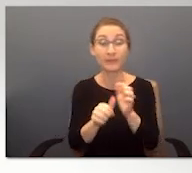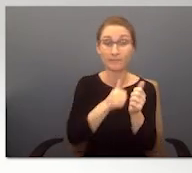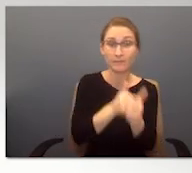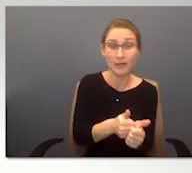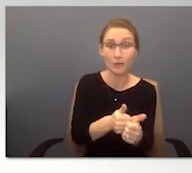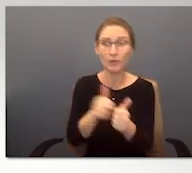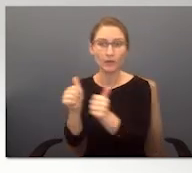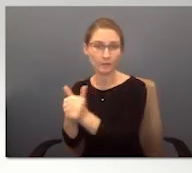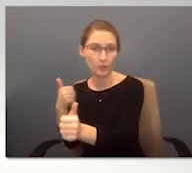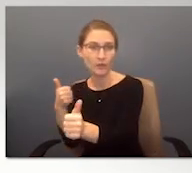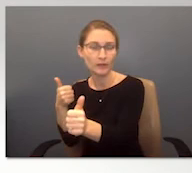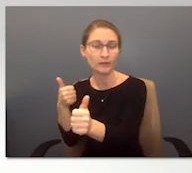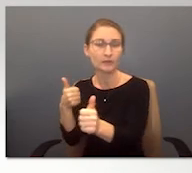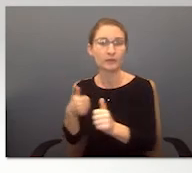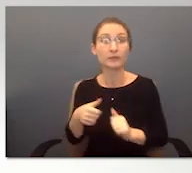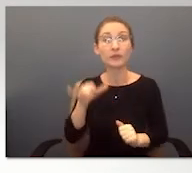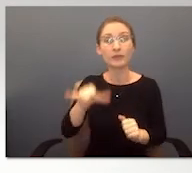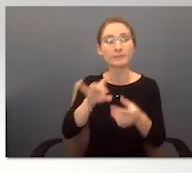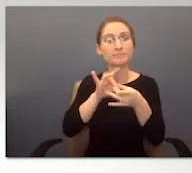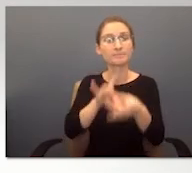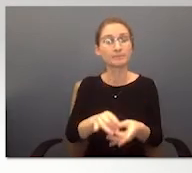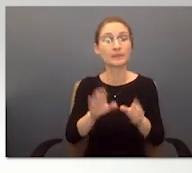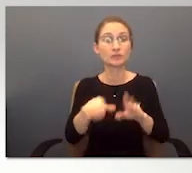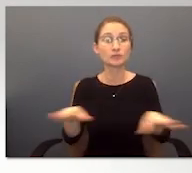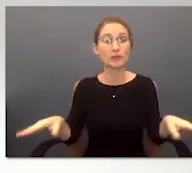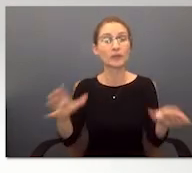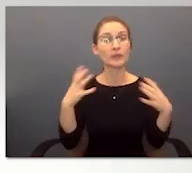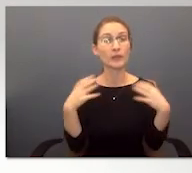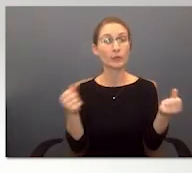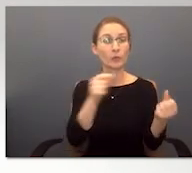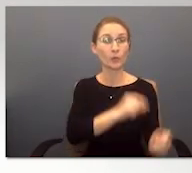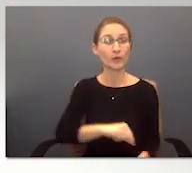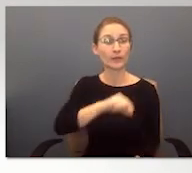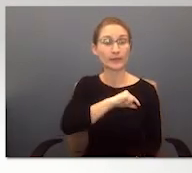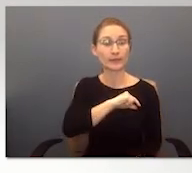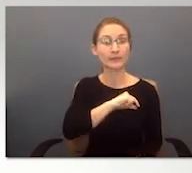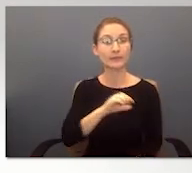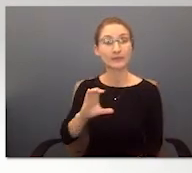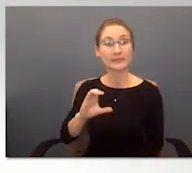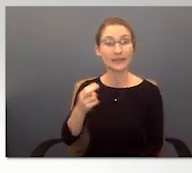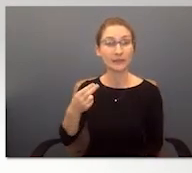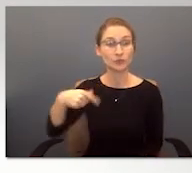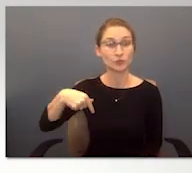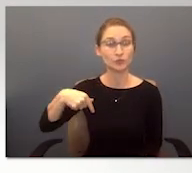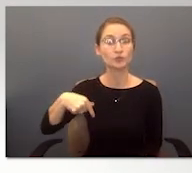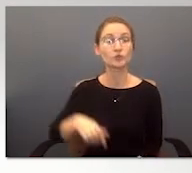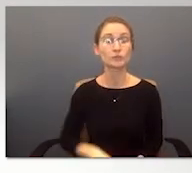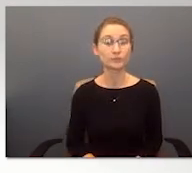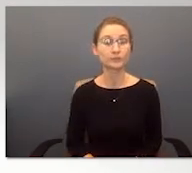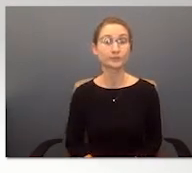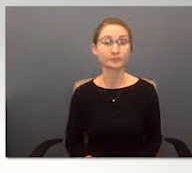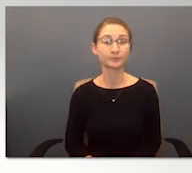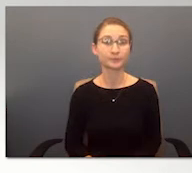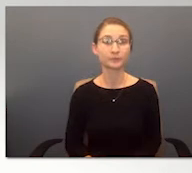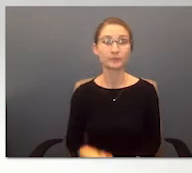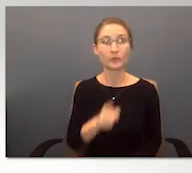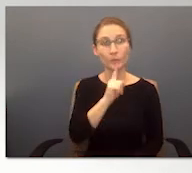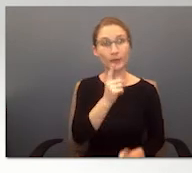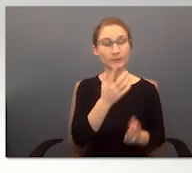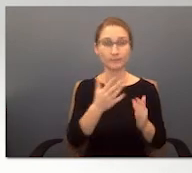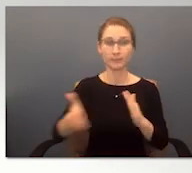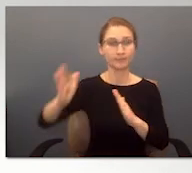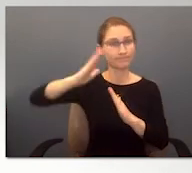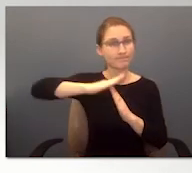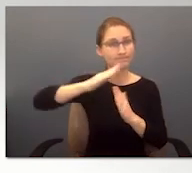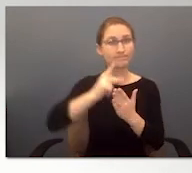for that is developed by the National Institute of Child Health Quality, NICHQ, which is one of our trusted partners. It's a high-quality program.